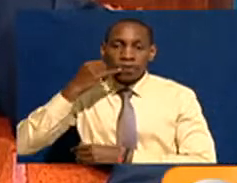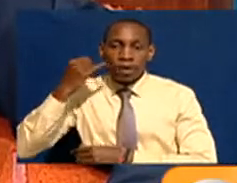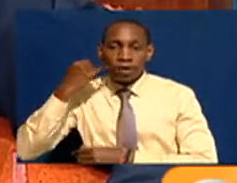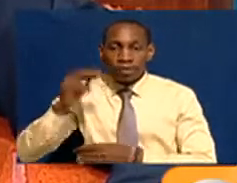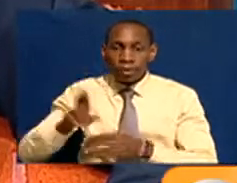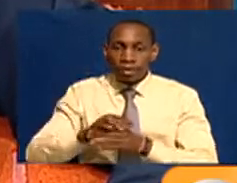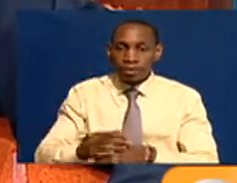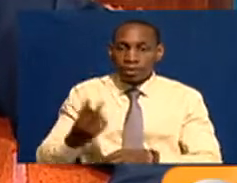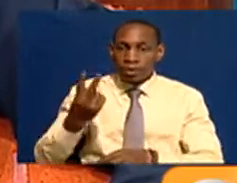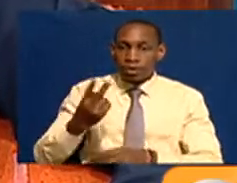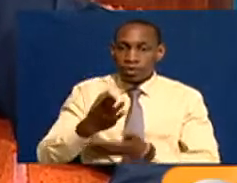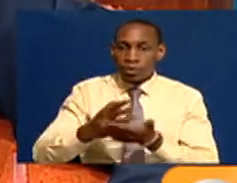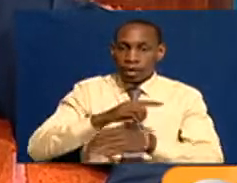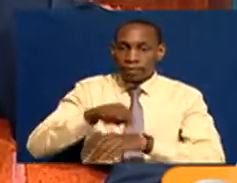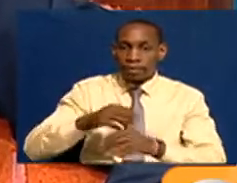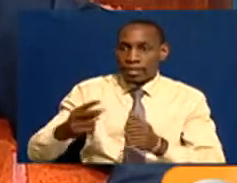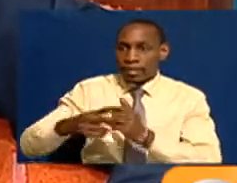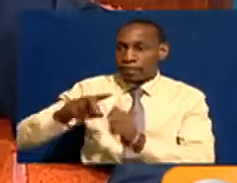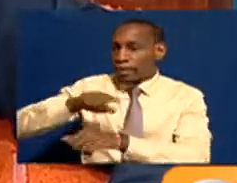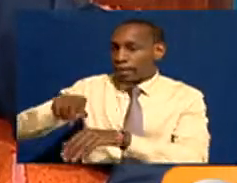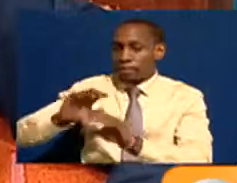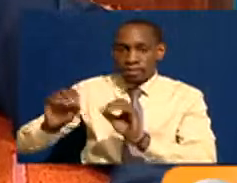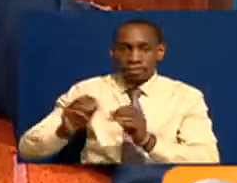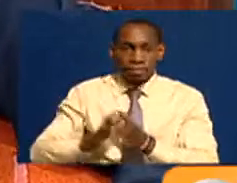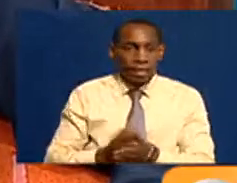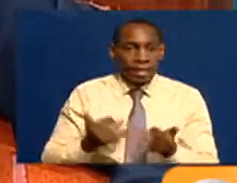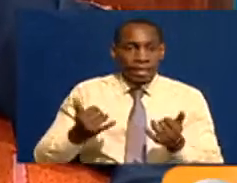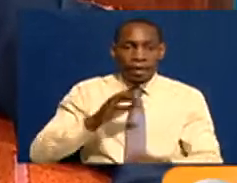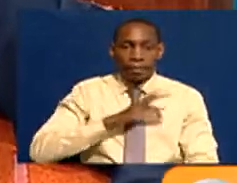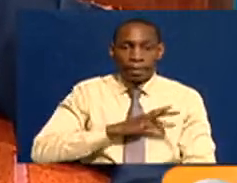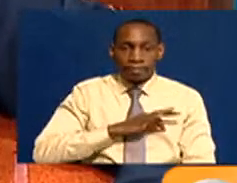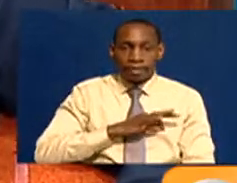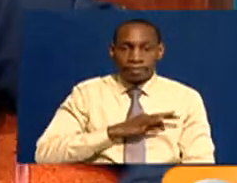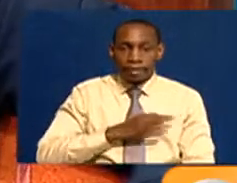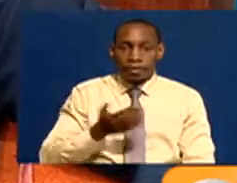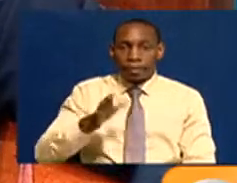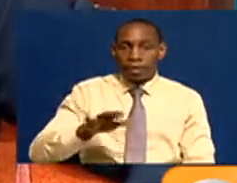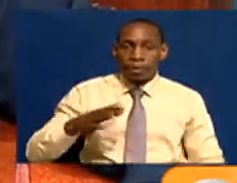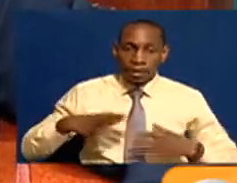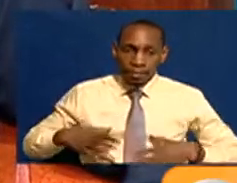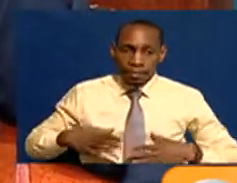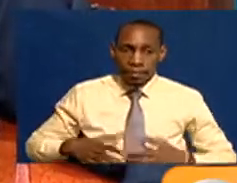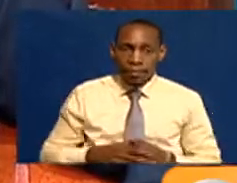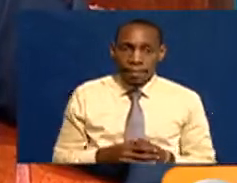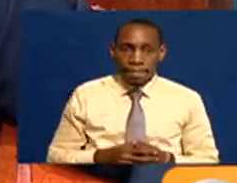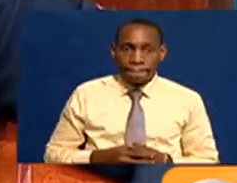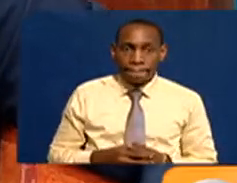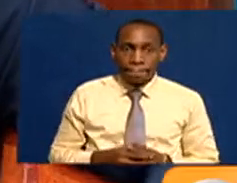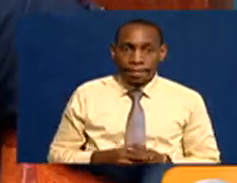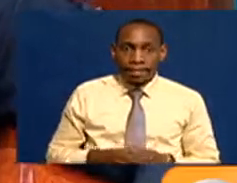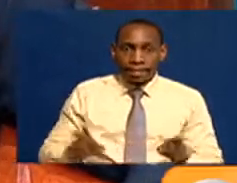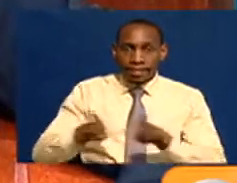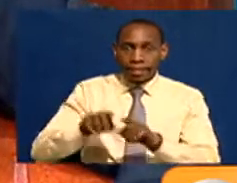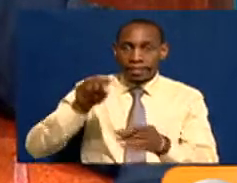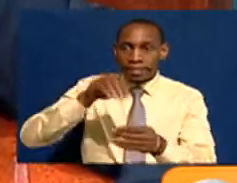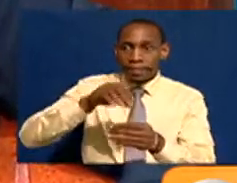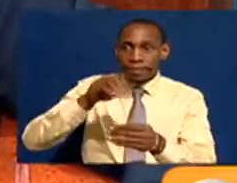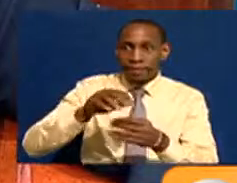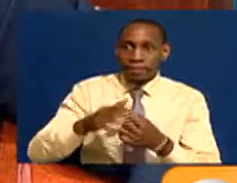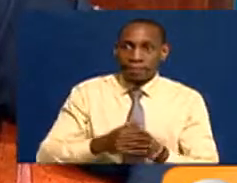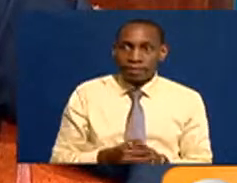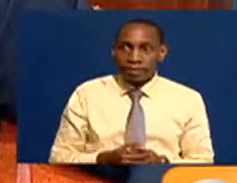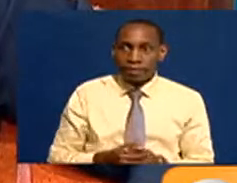using 2.5 hours, not using 7 hours, then the benefit transferred back to the people. And that investment, actually, I need Tim